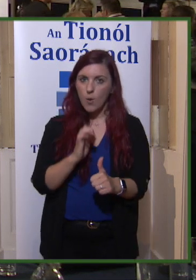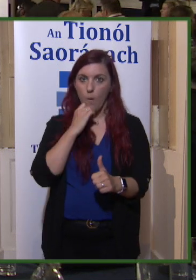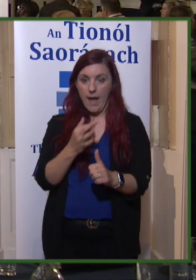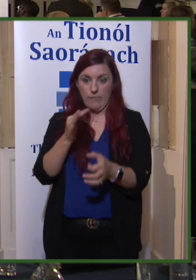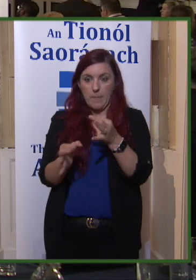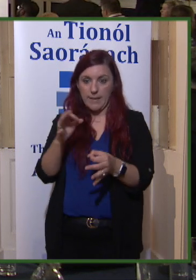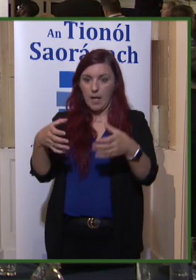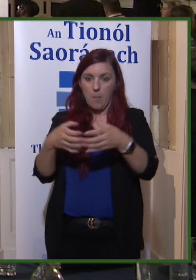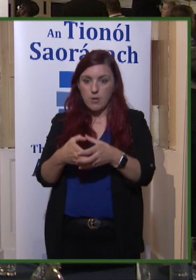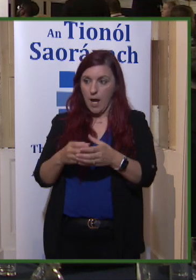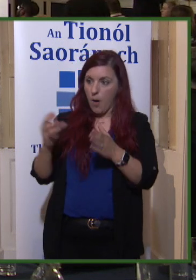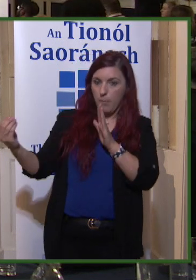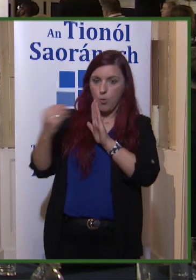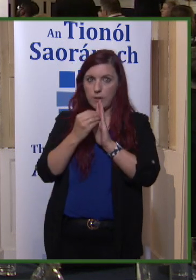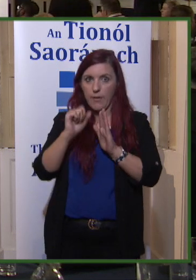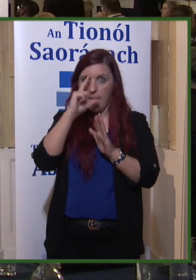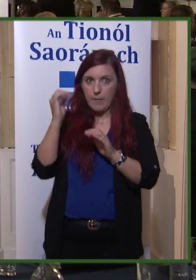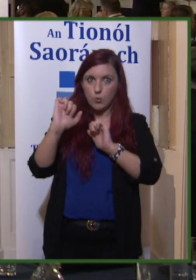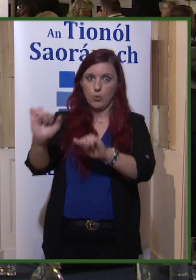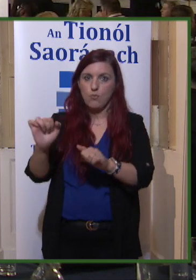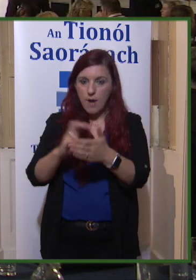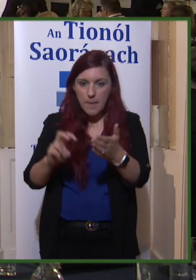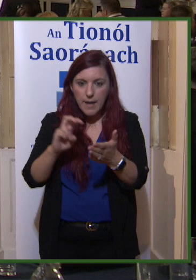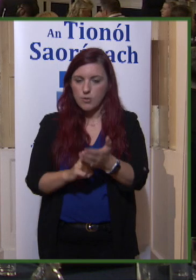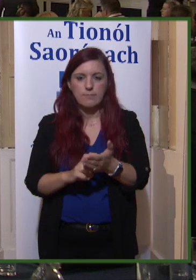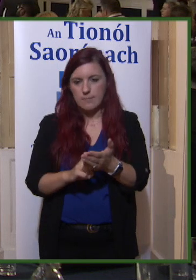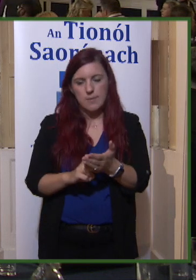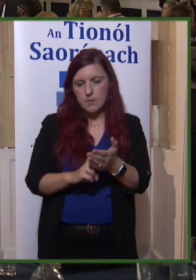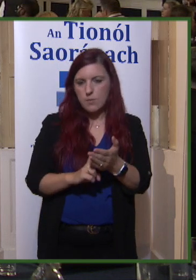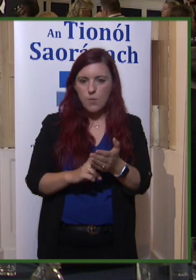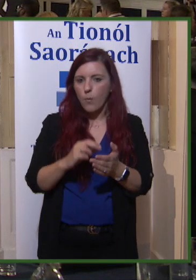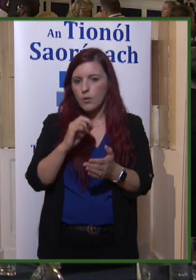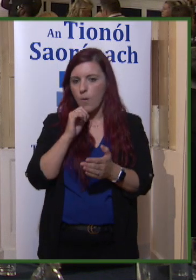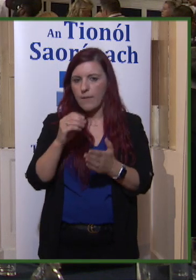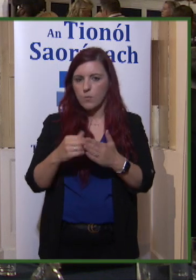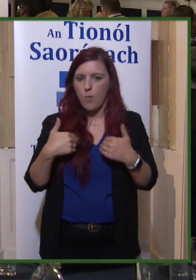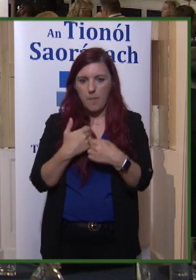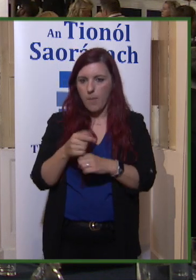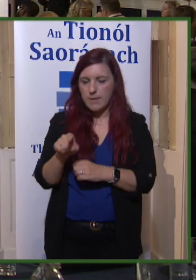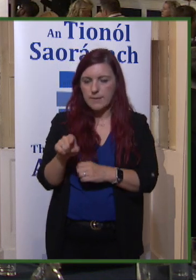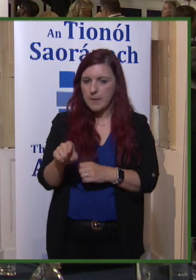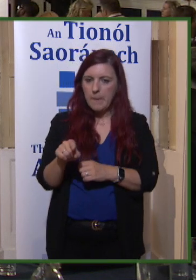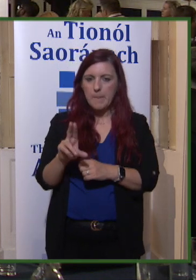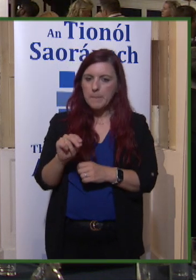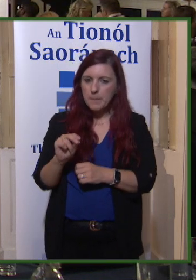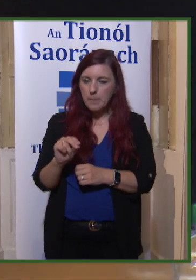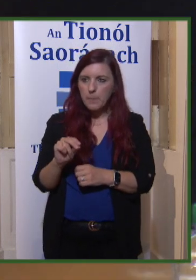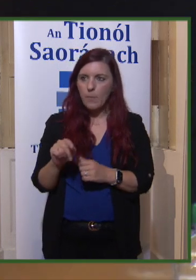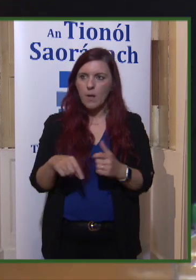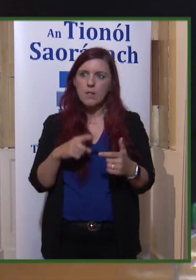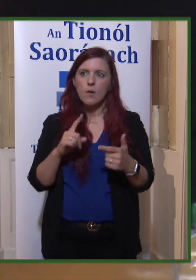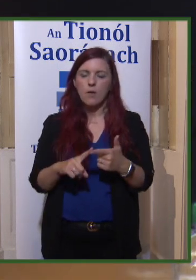them through that for no reason, you know. But this is your ballot paper. You can do whatever you like with it. To be honest, Paul.